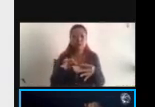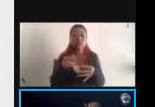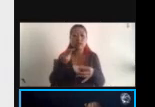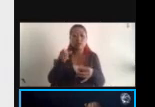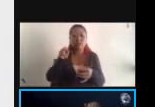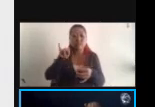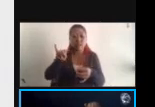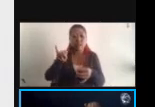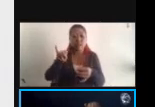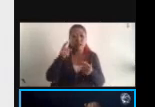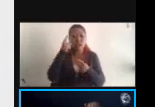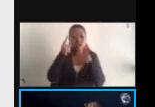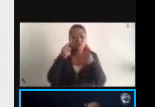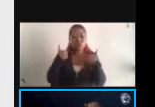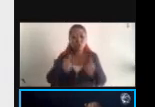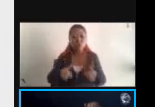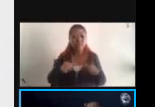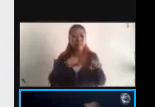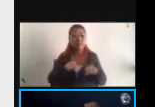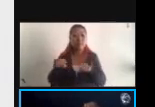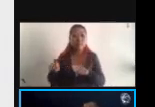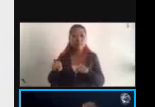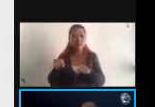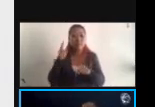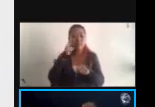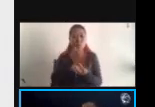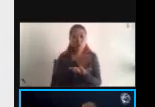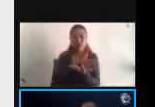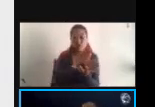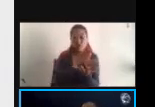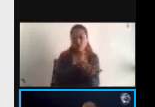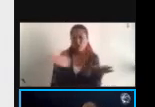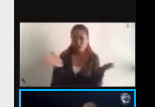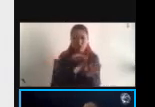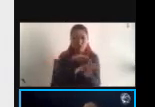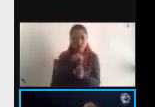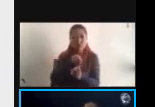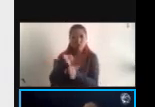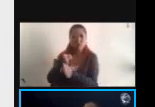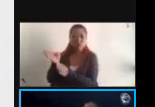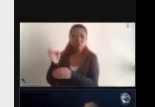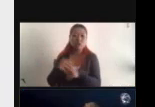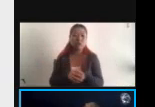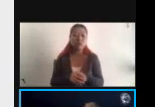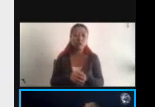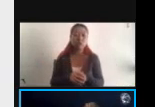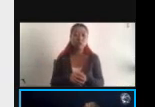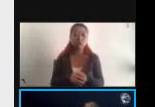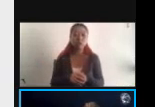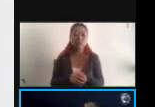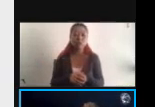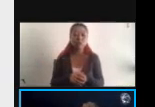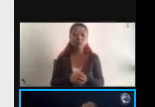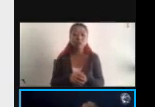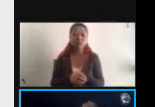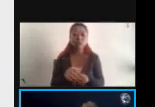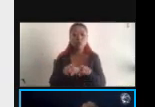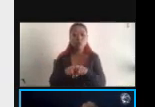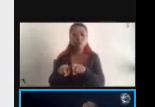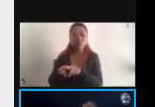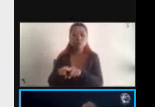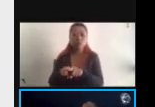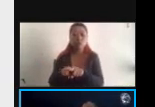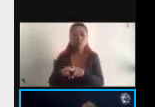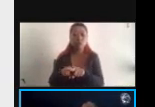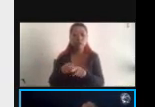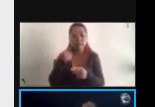HSI considers human capabilities across all areas, and it also worries about